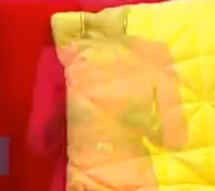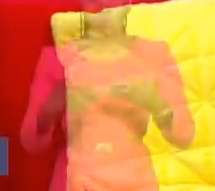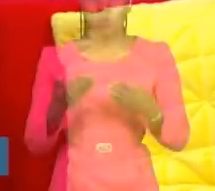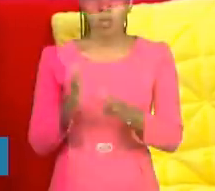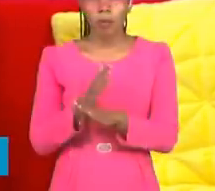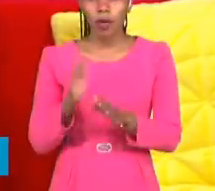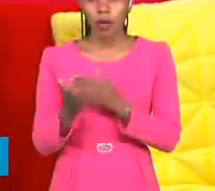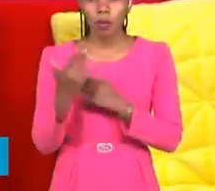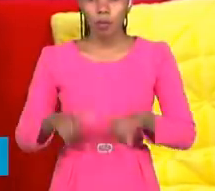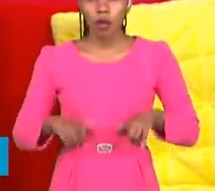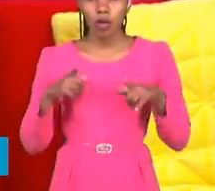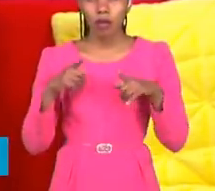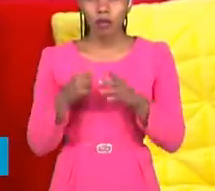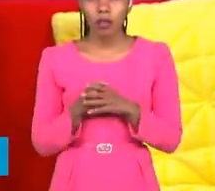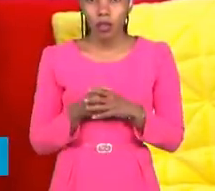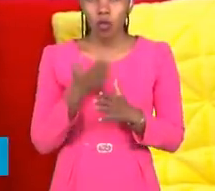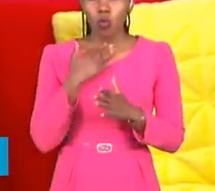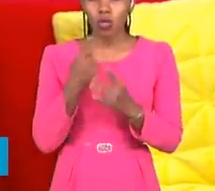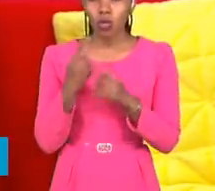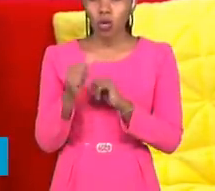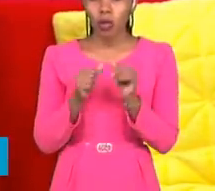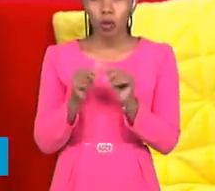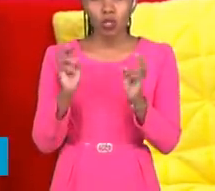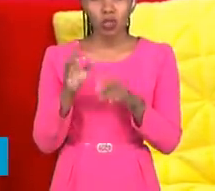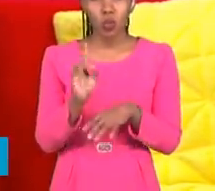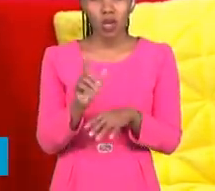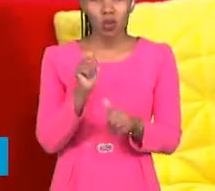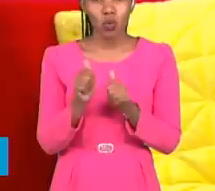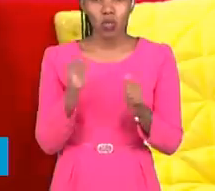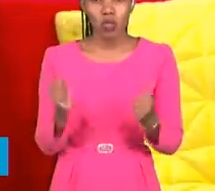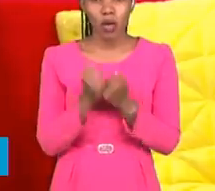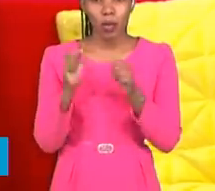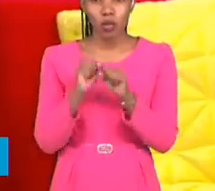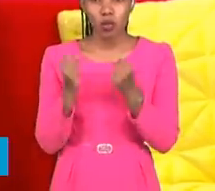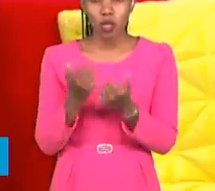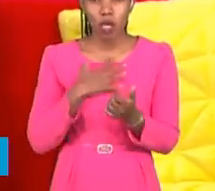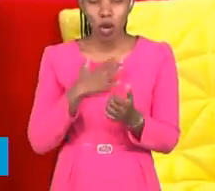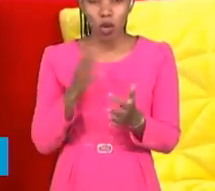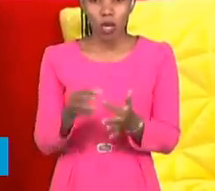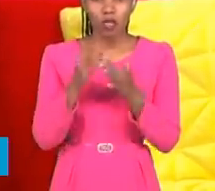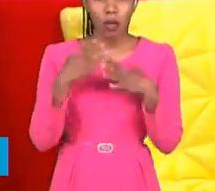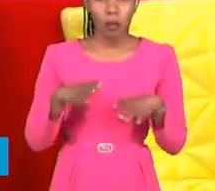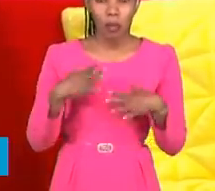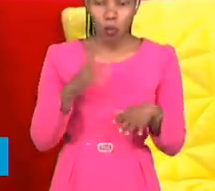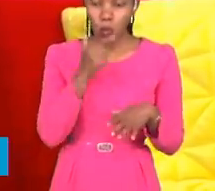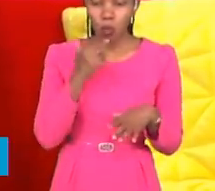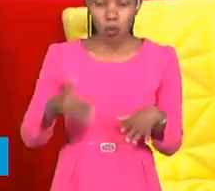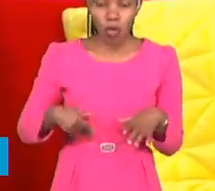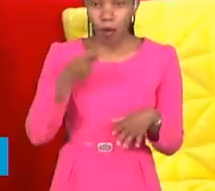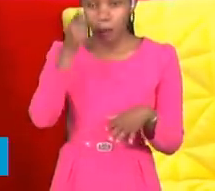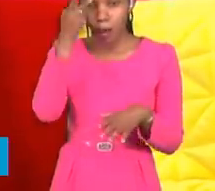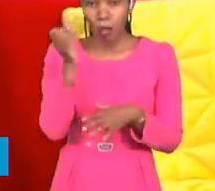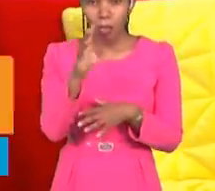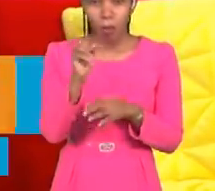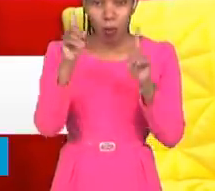Welcome back to Morning Live, and we want to dwell on an issue that is happening right now in society, especially young parents, where you post your